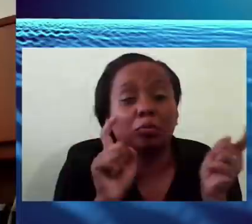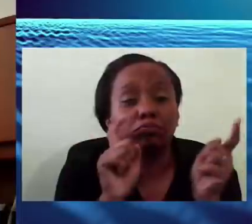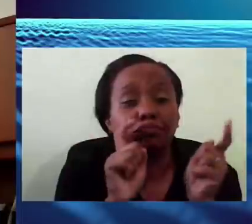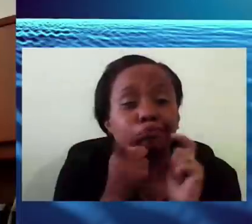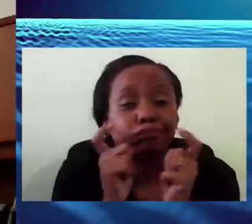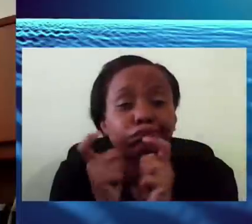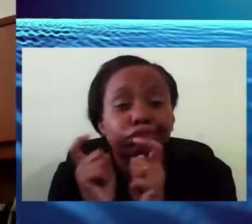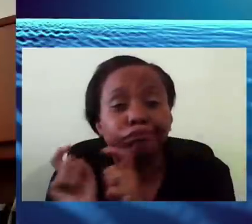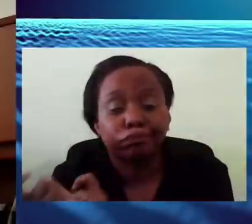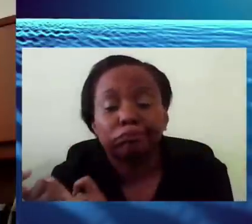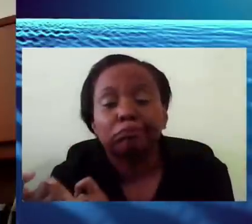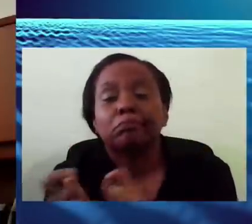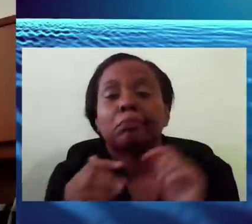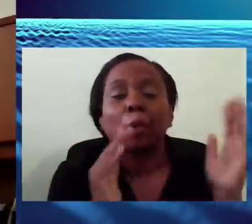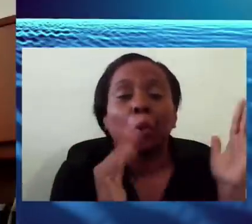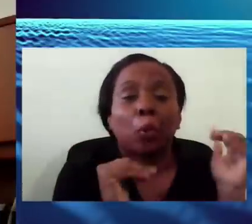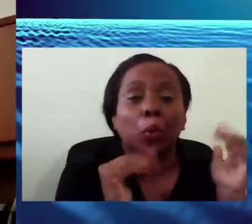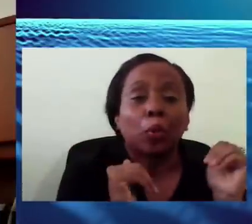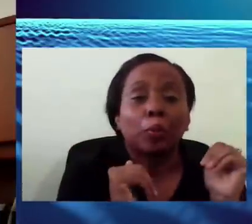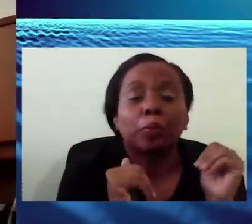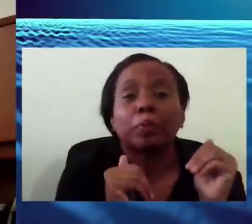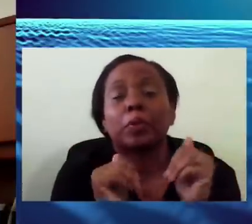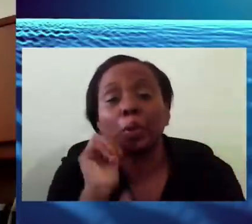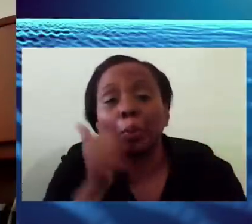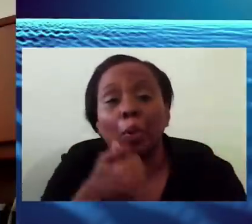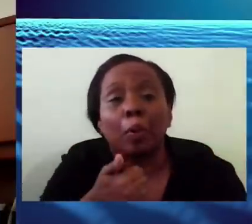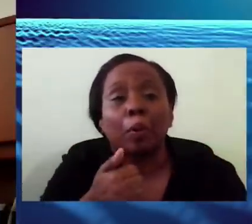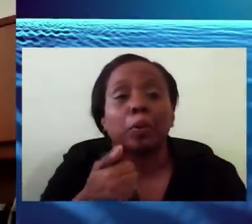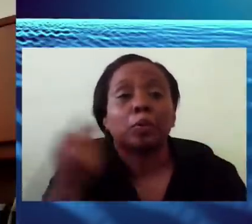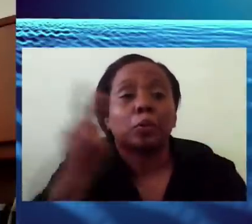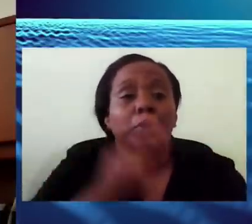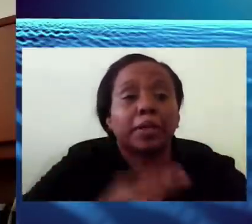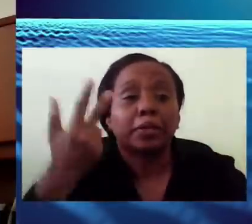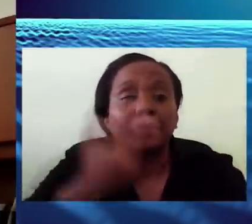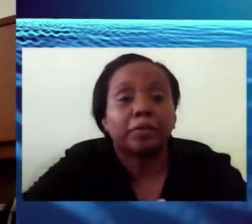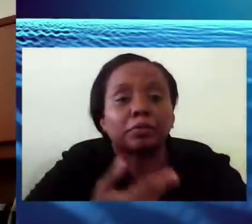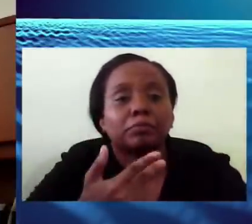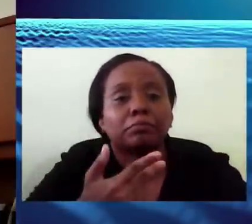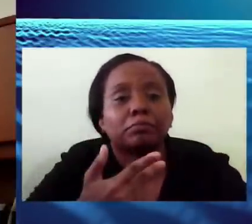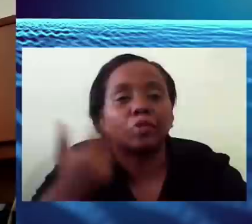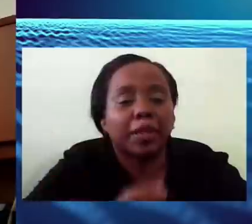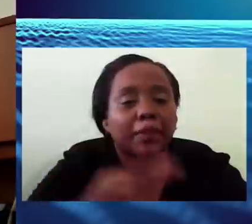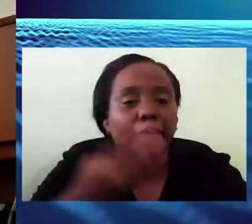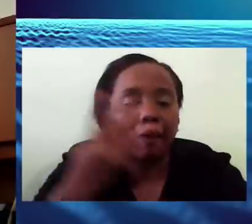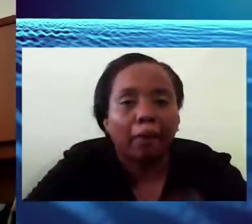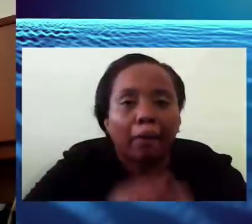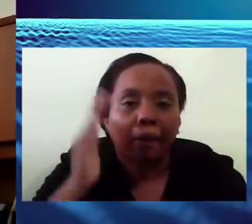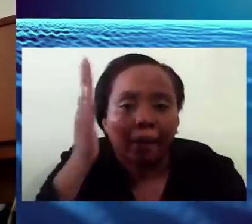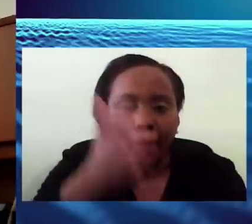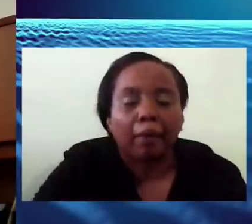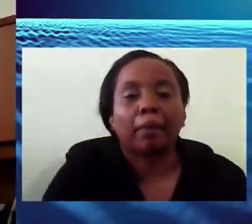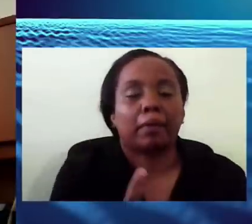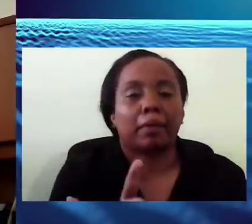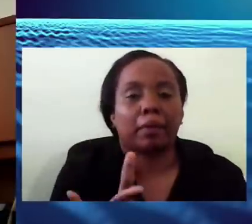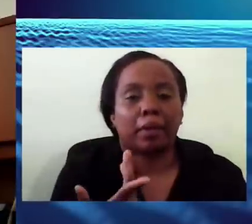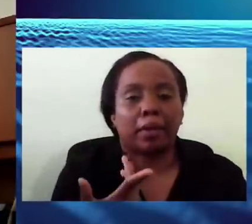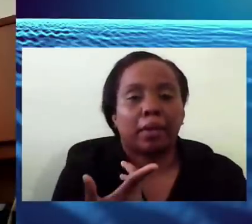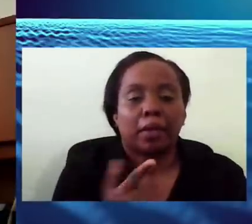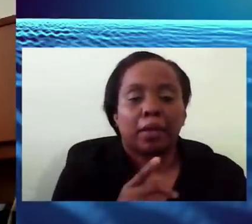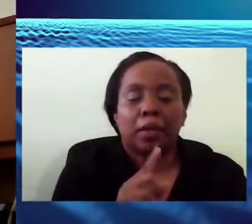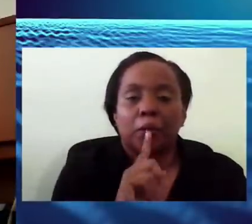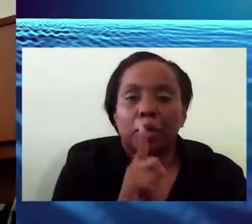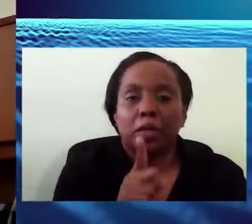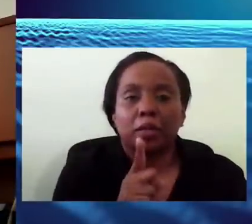finalized, and we're hoping that within another couple of days or so, once we've gotten past where we are now, the truth of the matter is, Wendy,